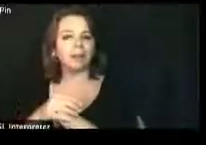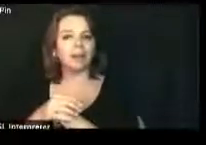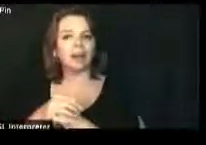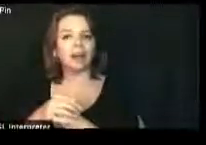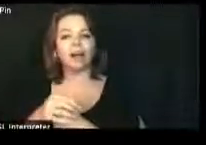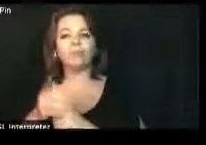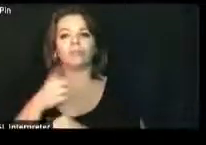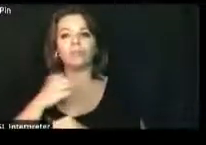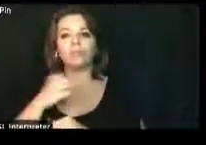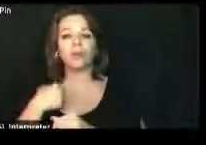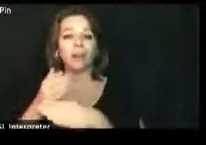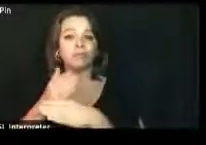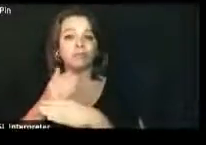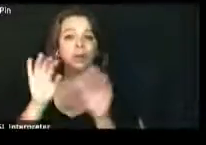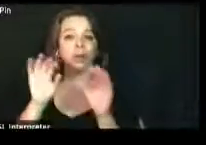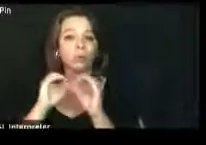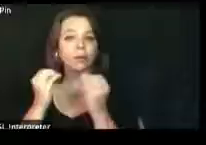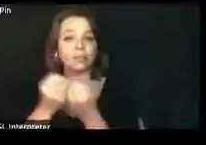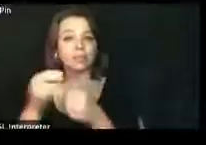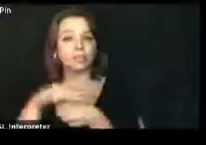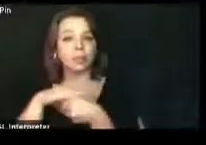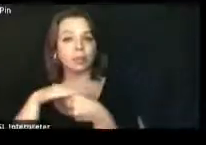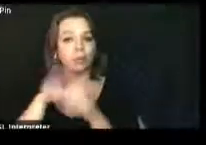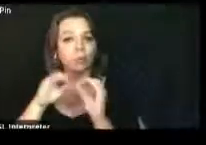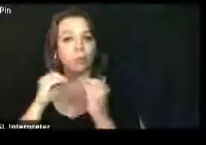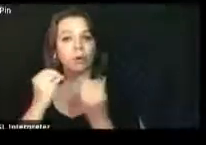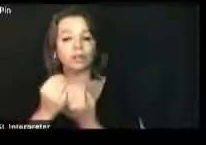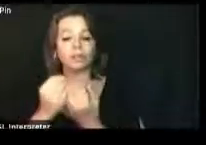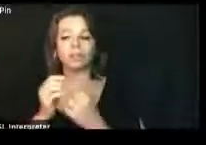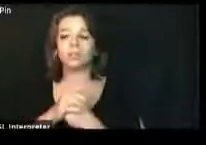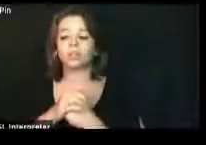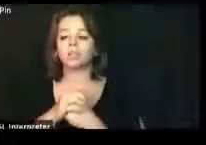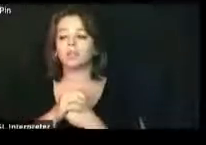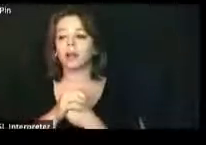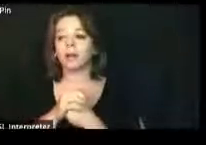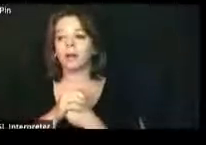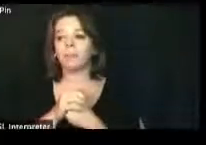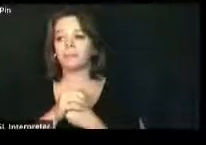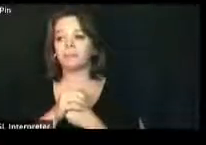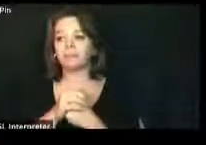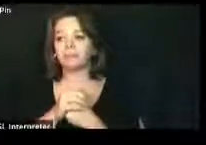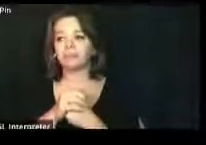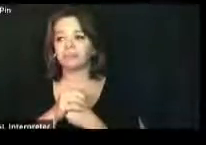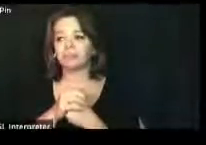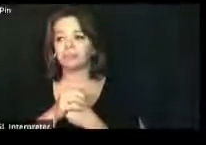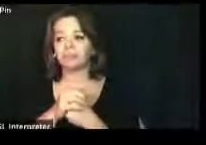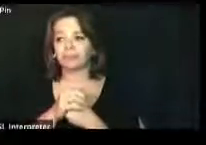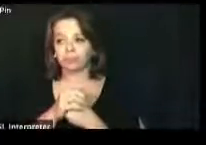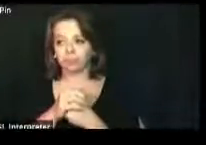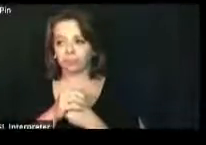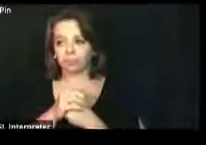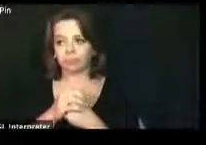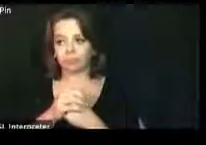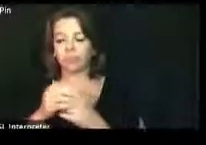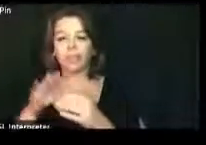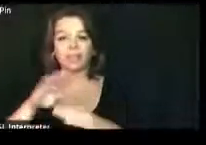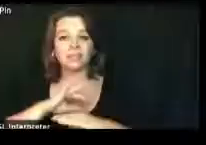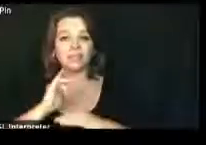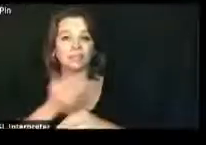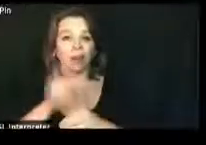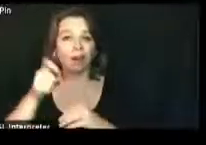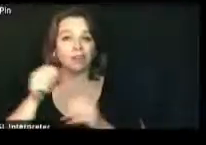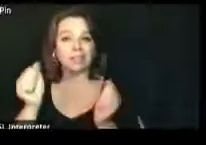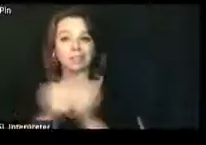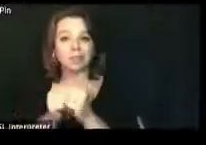organizations. We think that our needs with Simi Valley and Moore Park are best